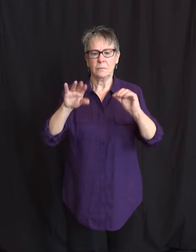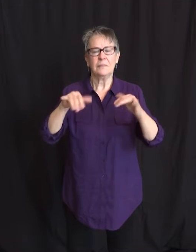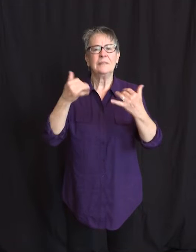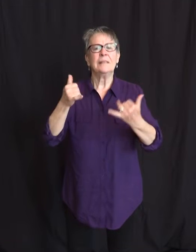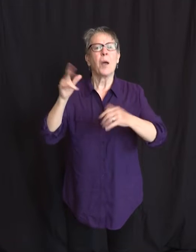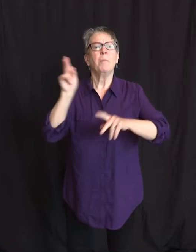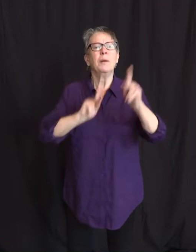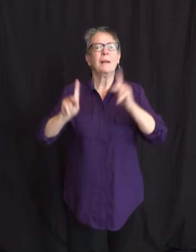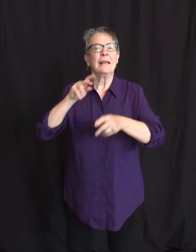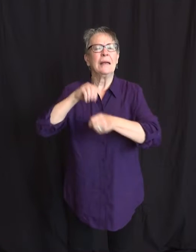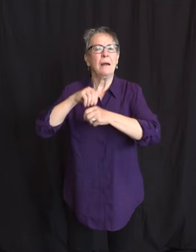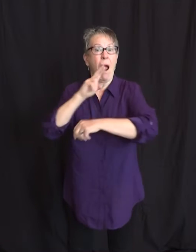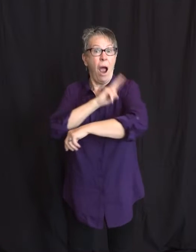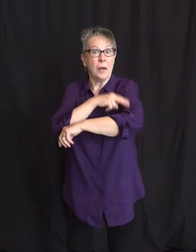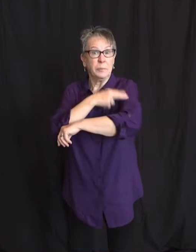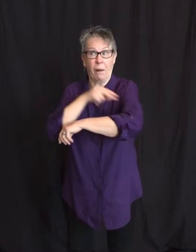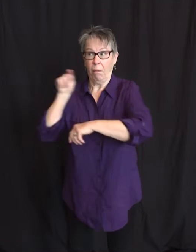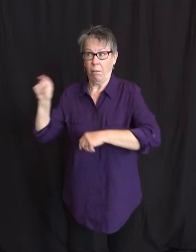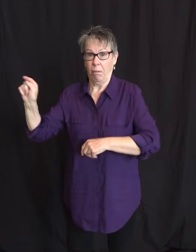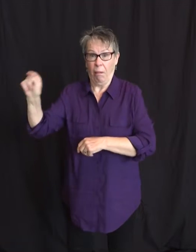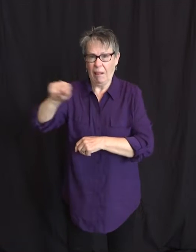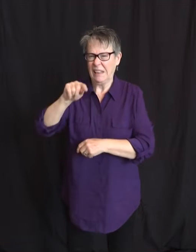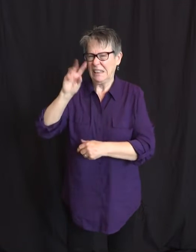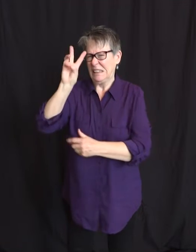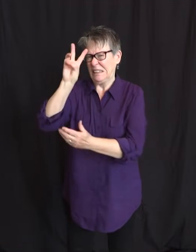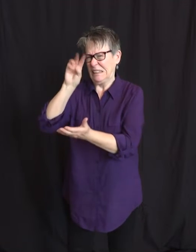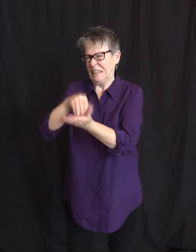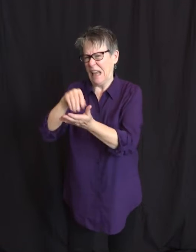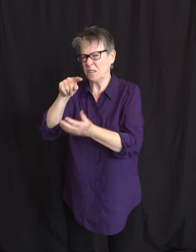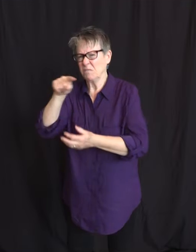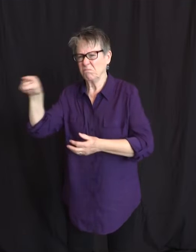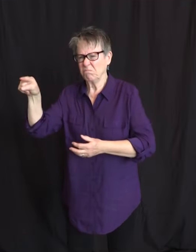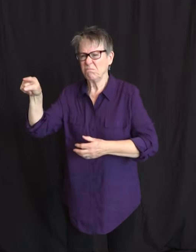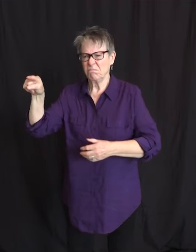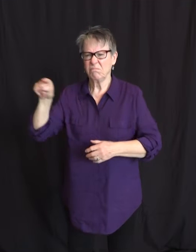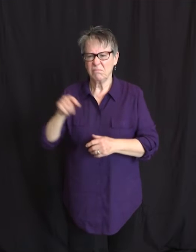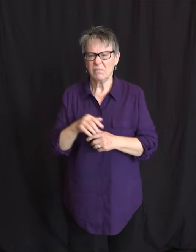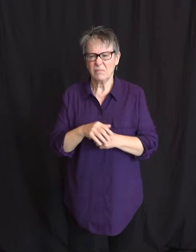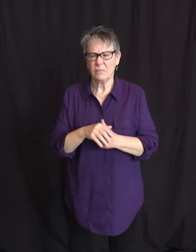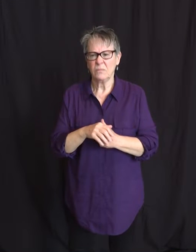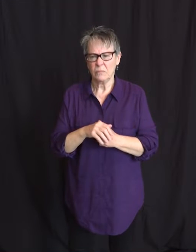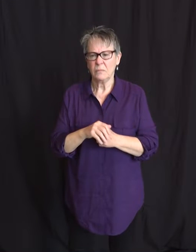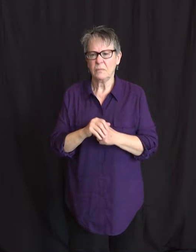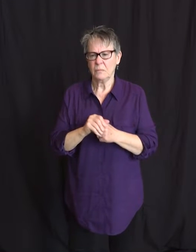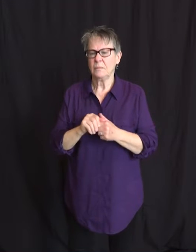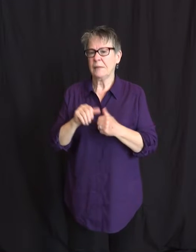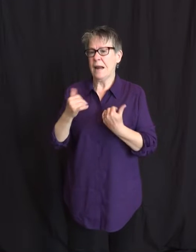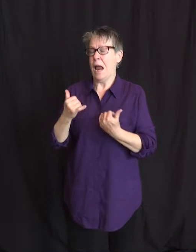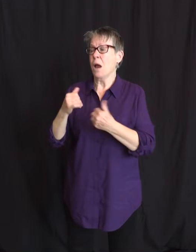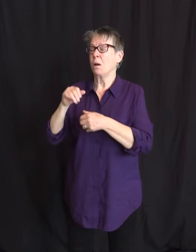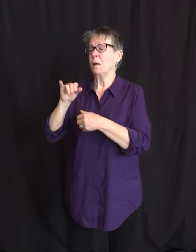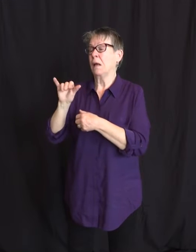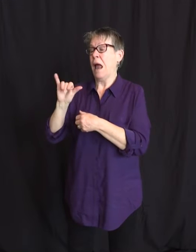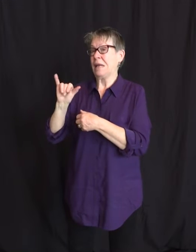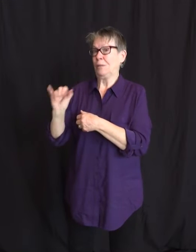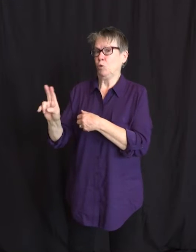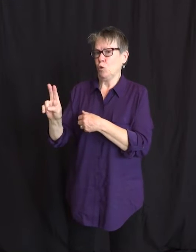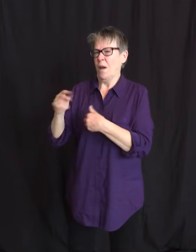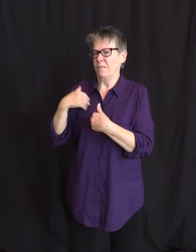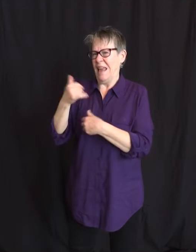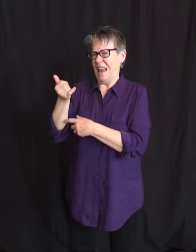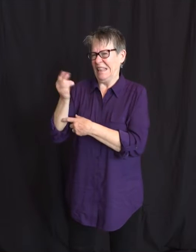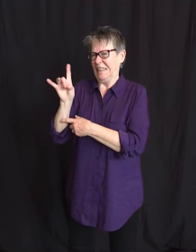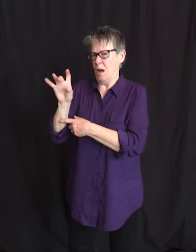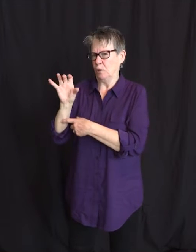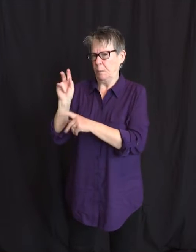individuals are in critical care, and 72% of those individuals are on ventilators.